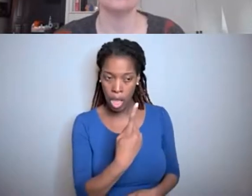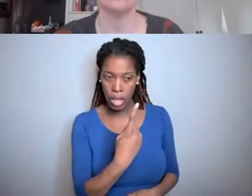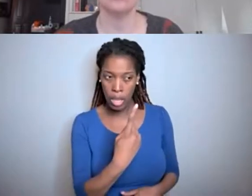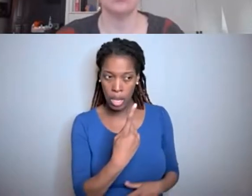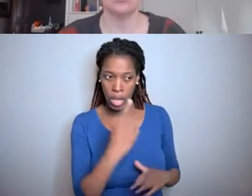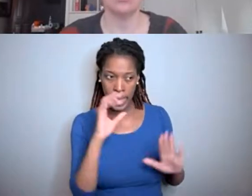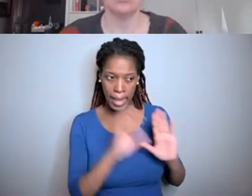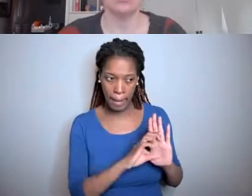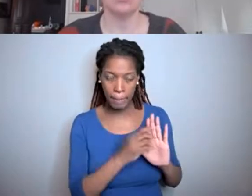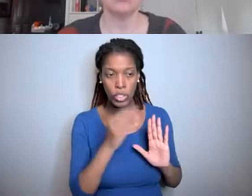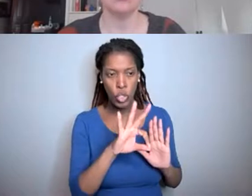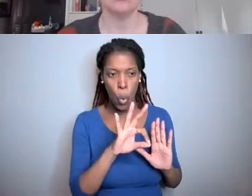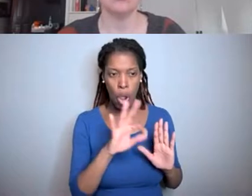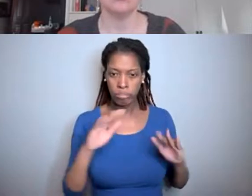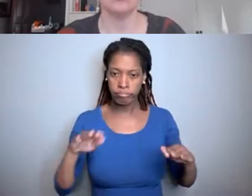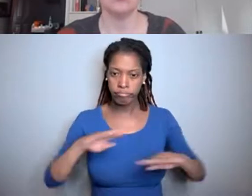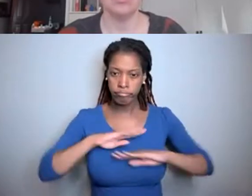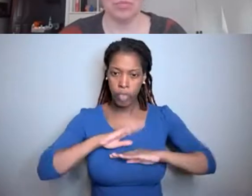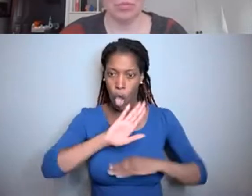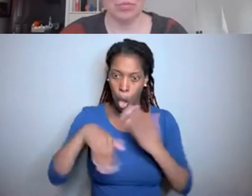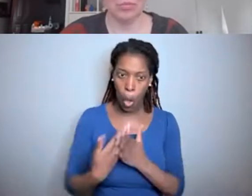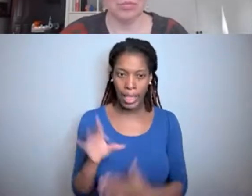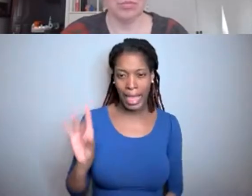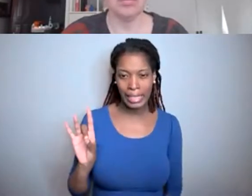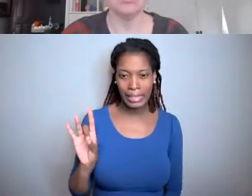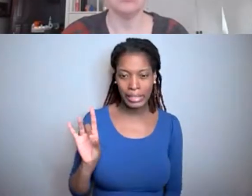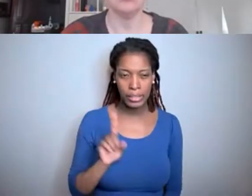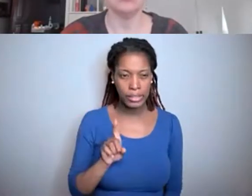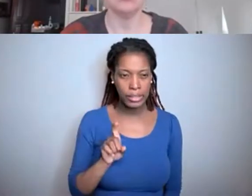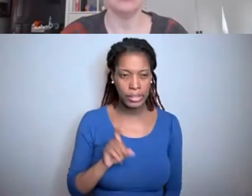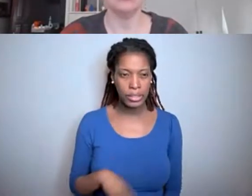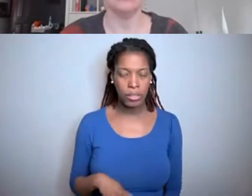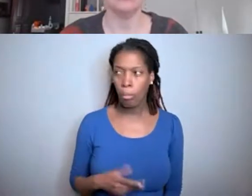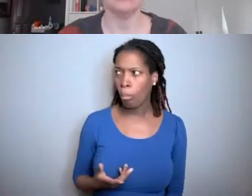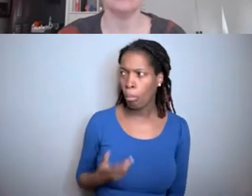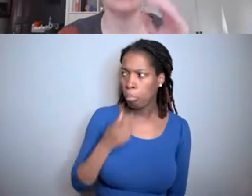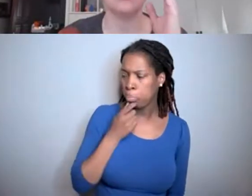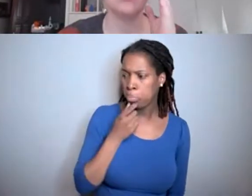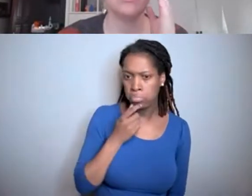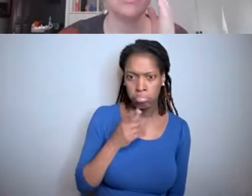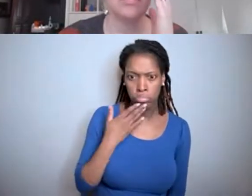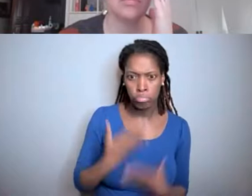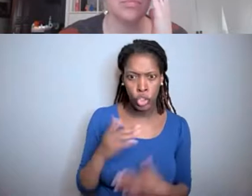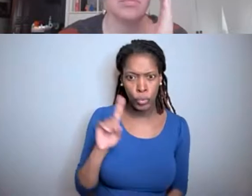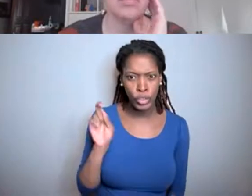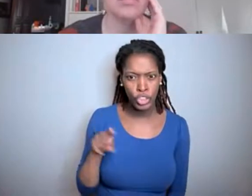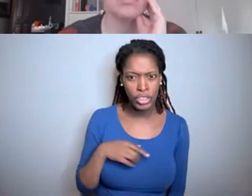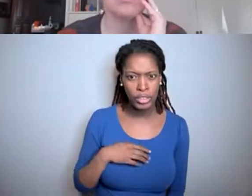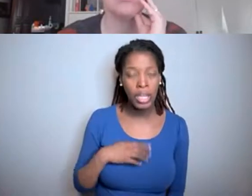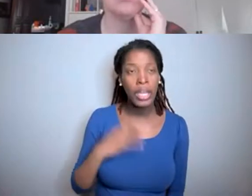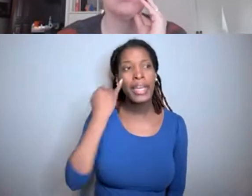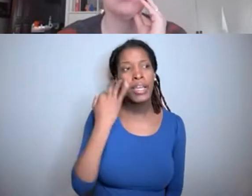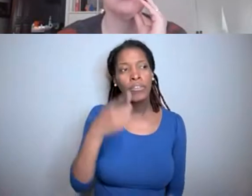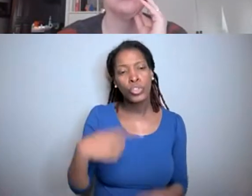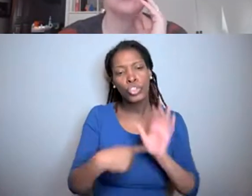oh that's a great question um if one is uploading uh in or if one is showcasing in the